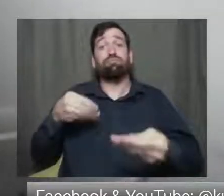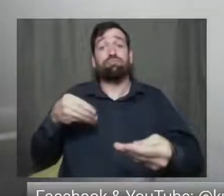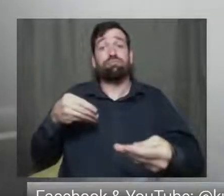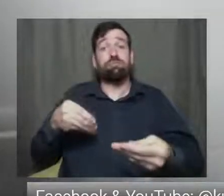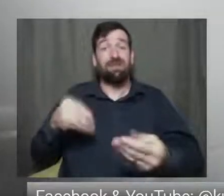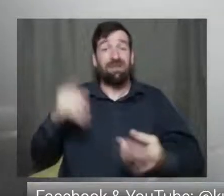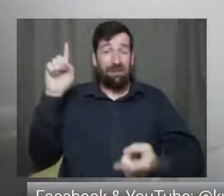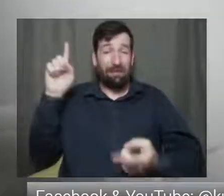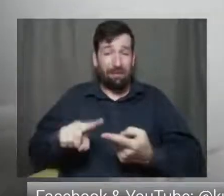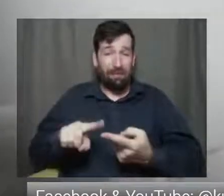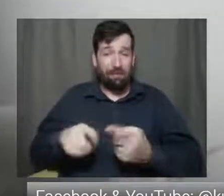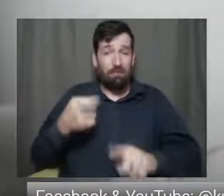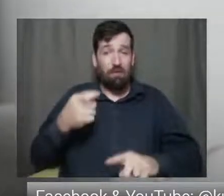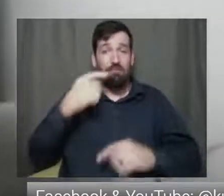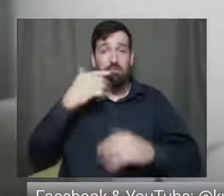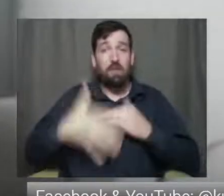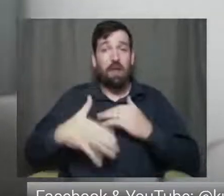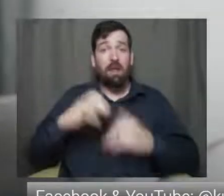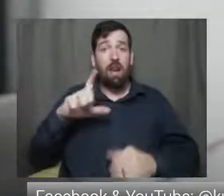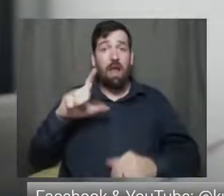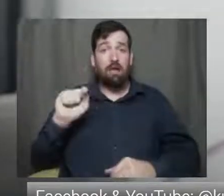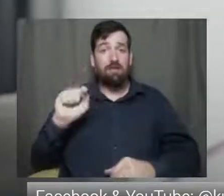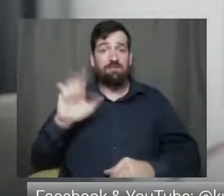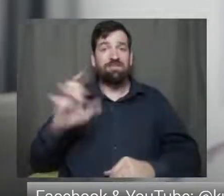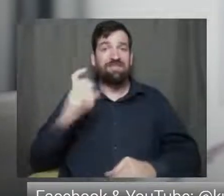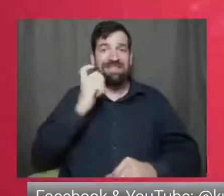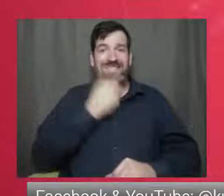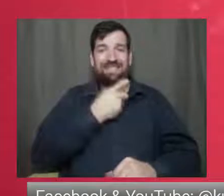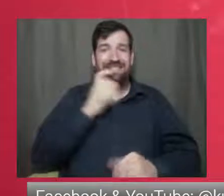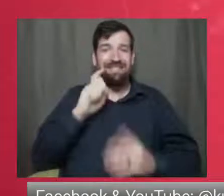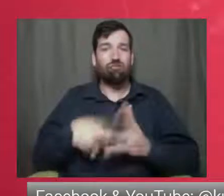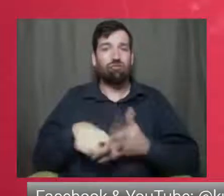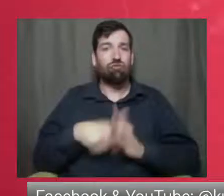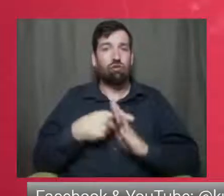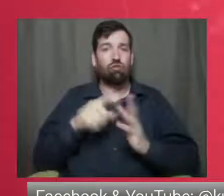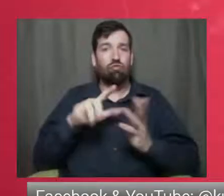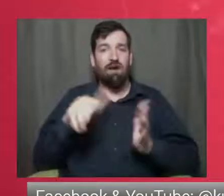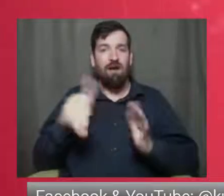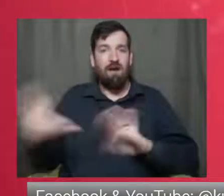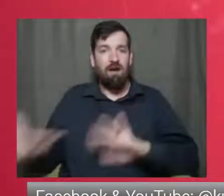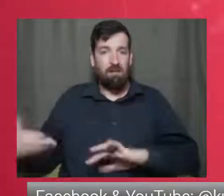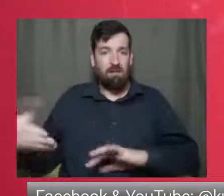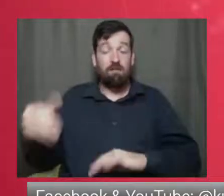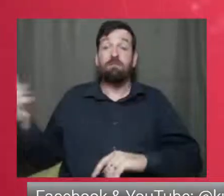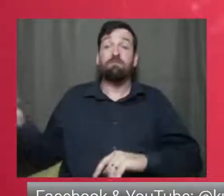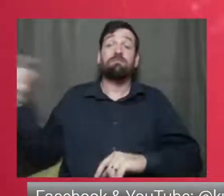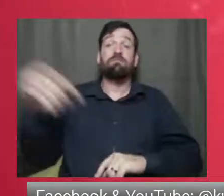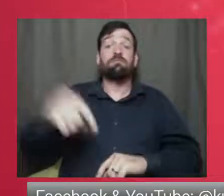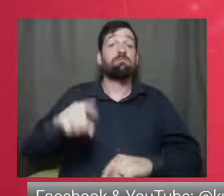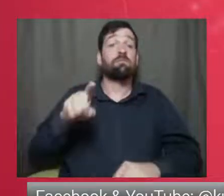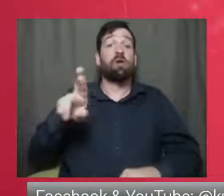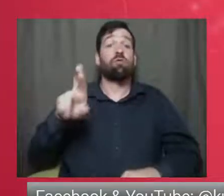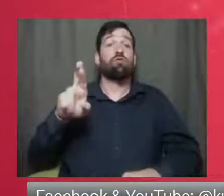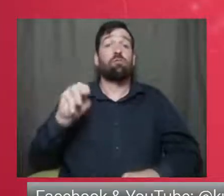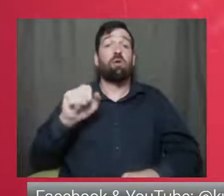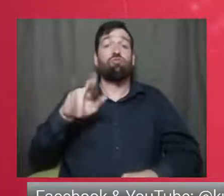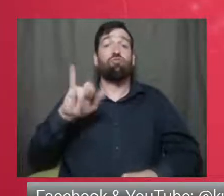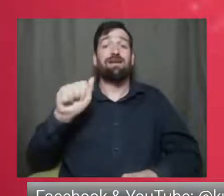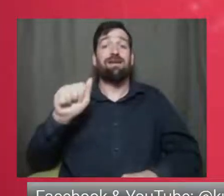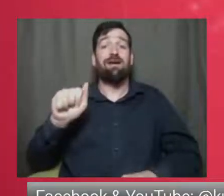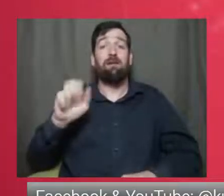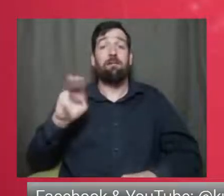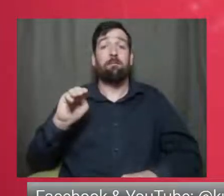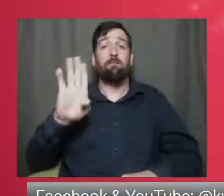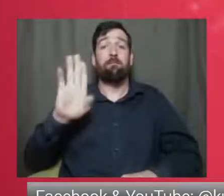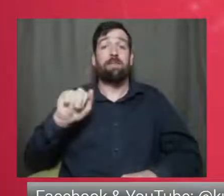in 2007, Terry's teeth had all started to die. Enter dentist Dr. Maria Berrigan. What a sweetheart